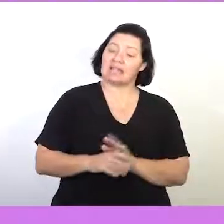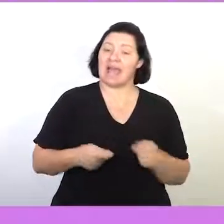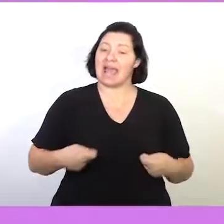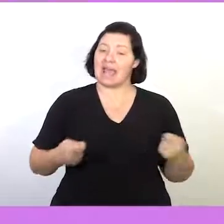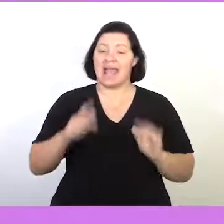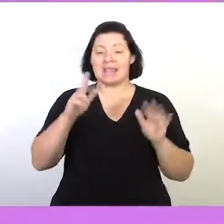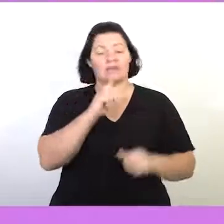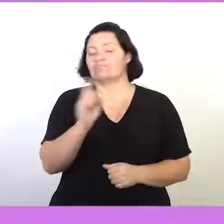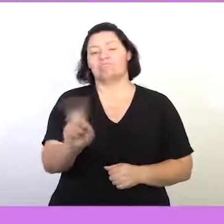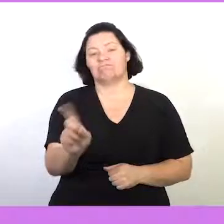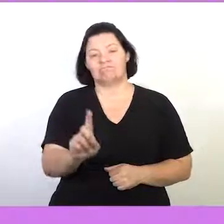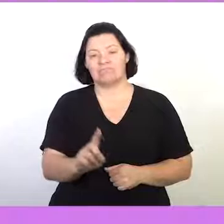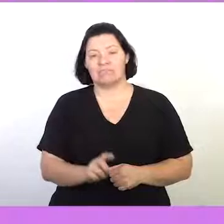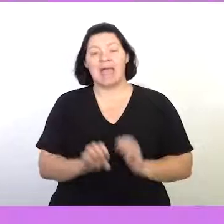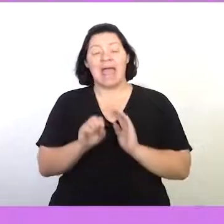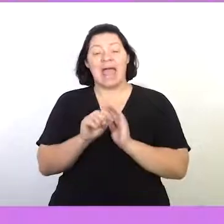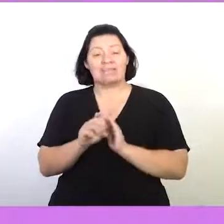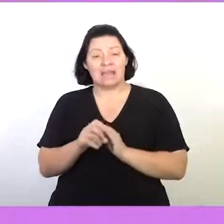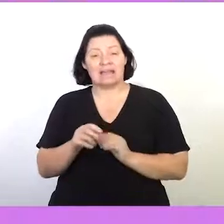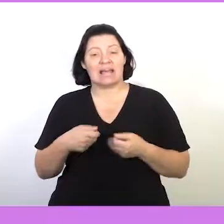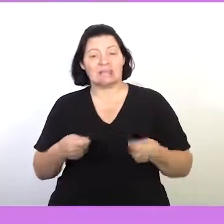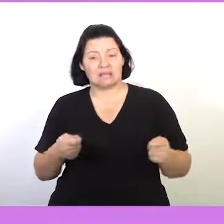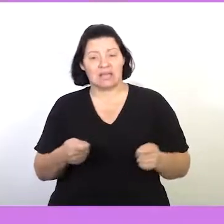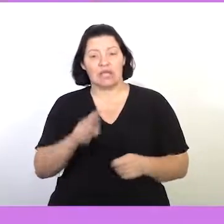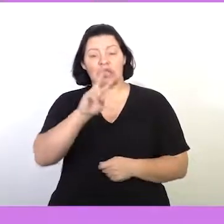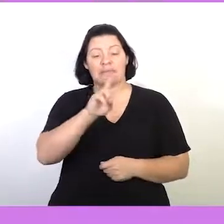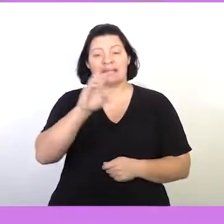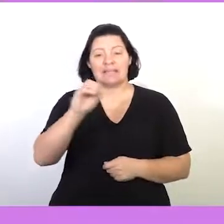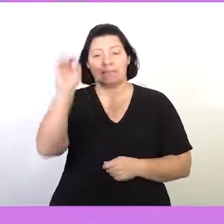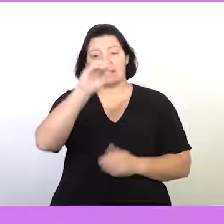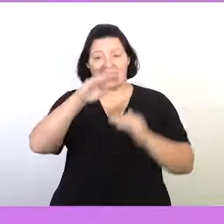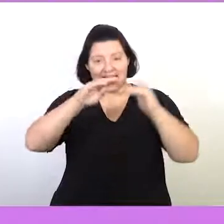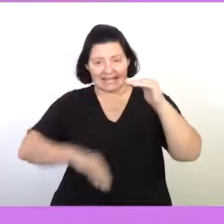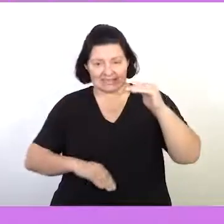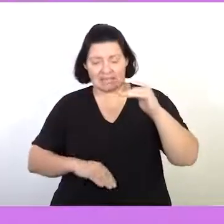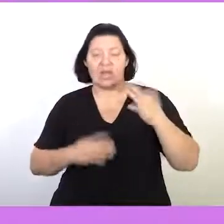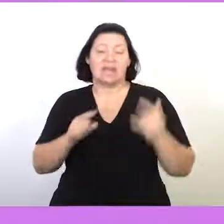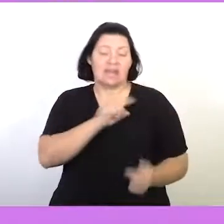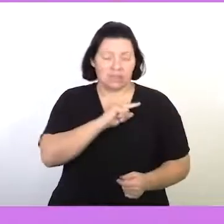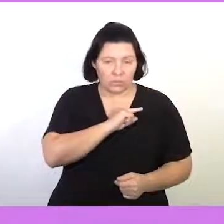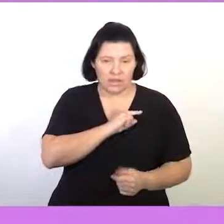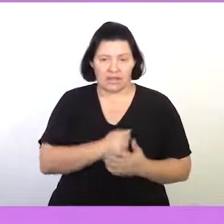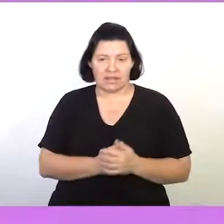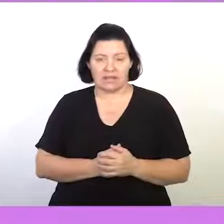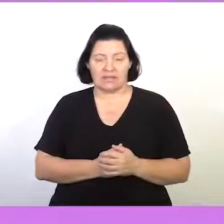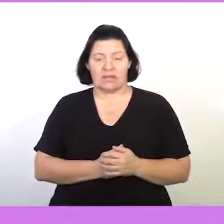advertising expense is 8,000 Rand. The advertising expense is 20% less than that. So